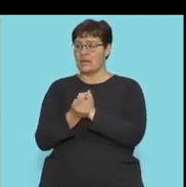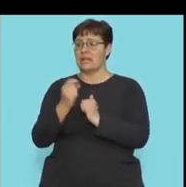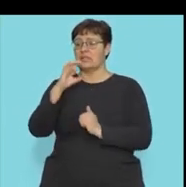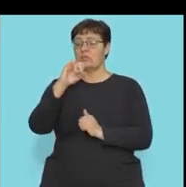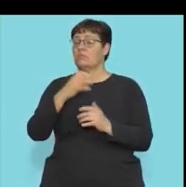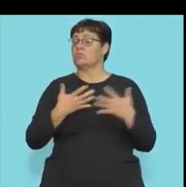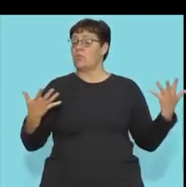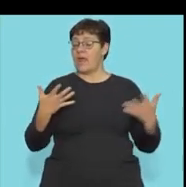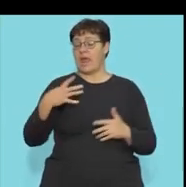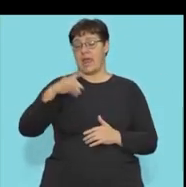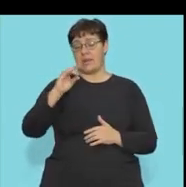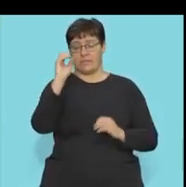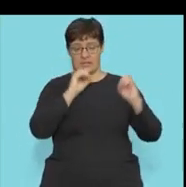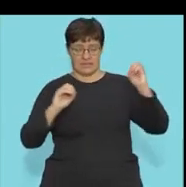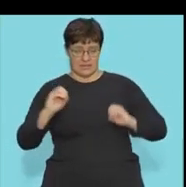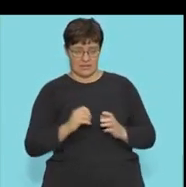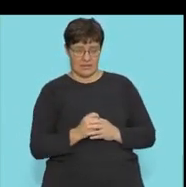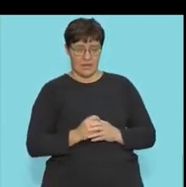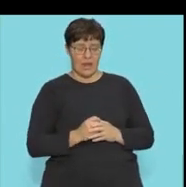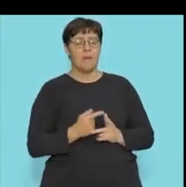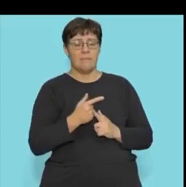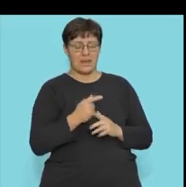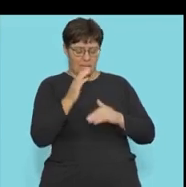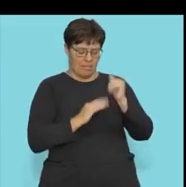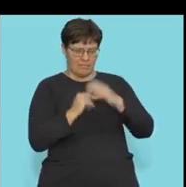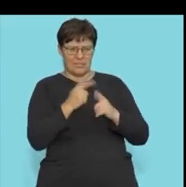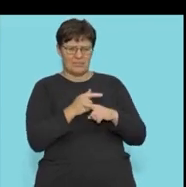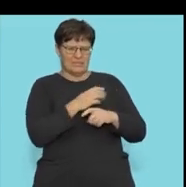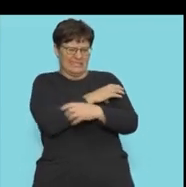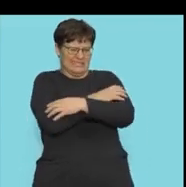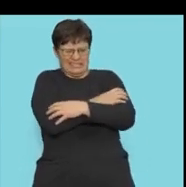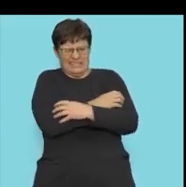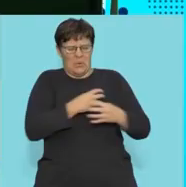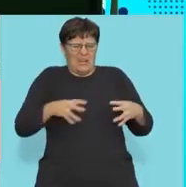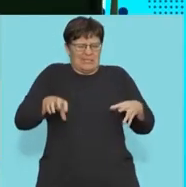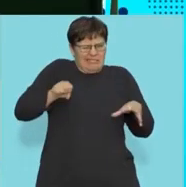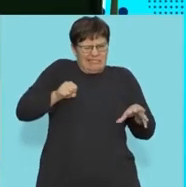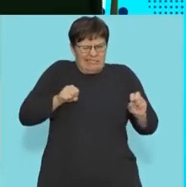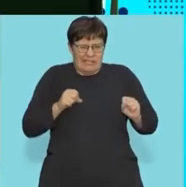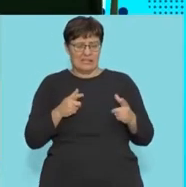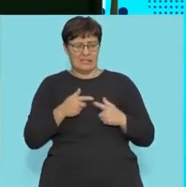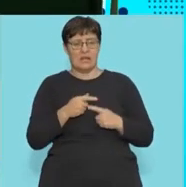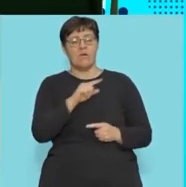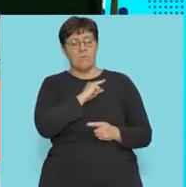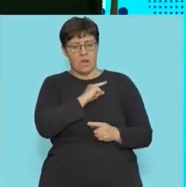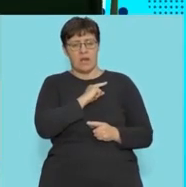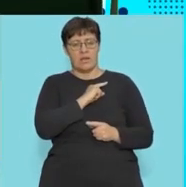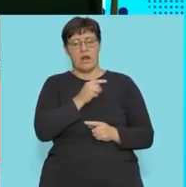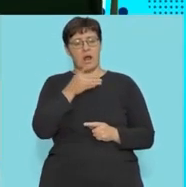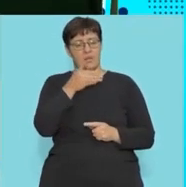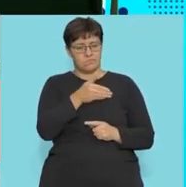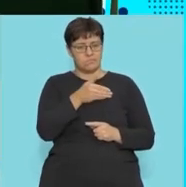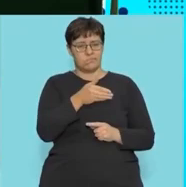in animal cells. As I mentioned, those crystals build up and cause the stiffening and cramp of those muscles as they build